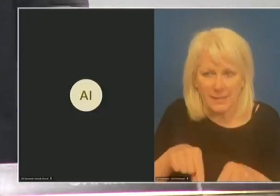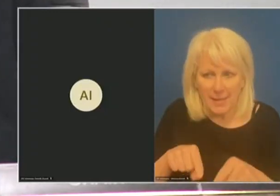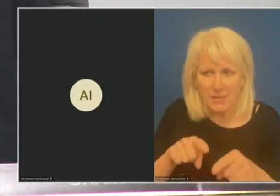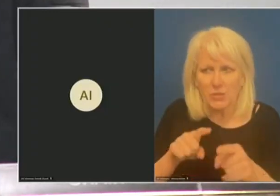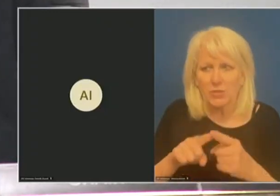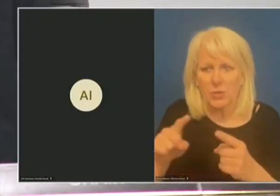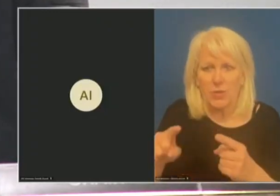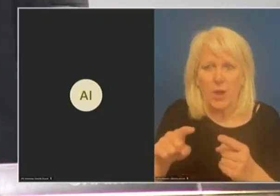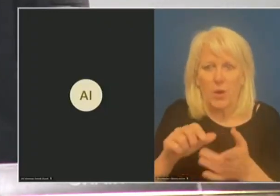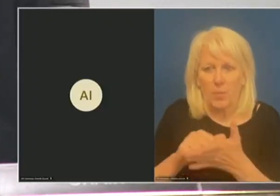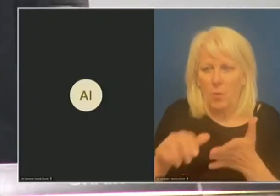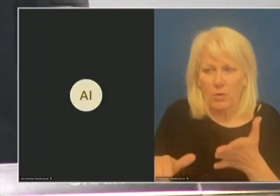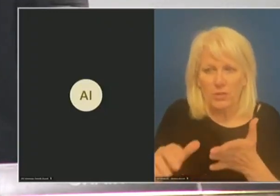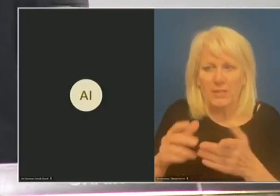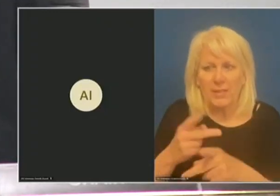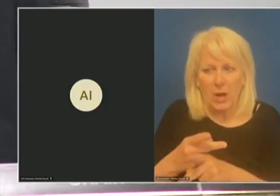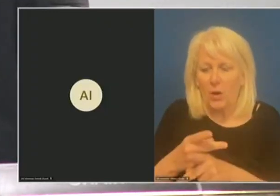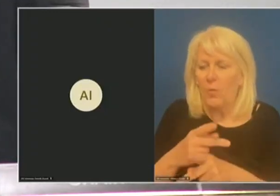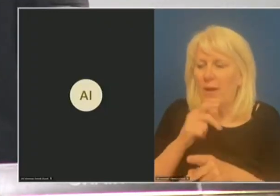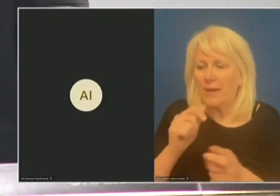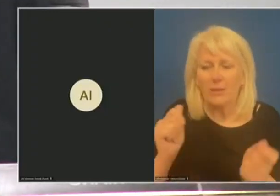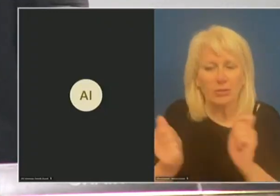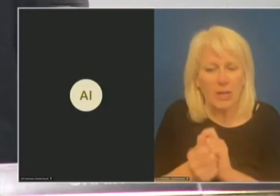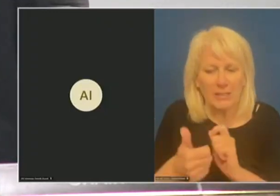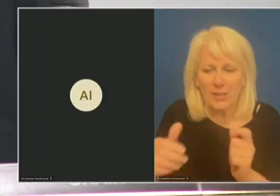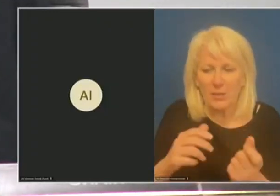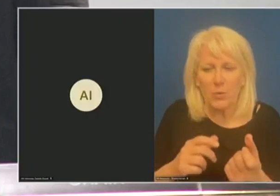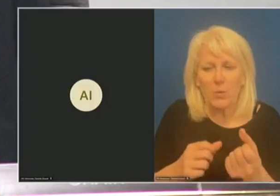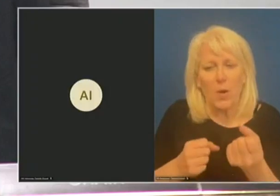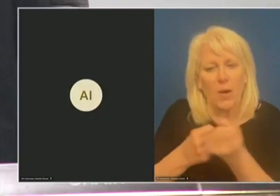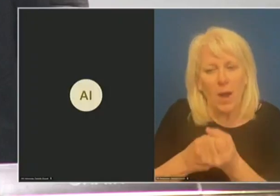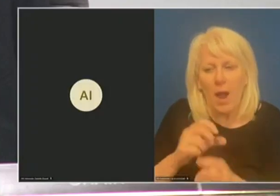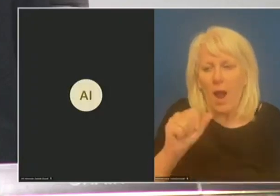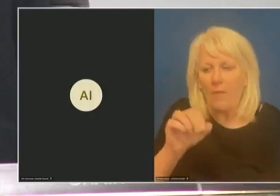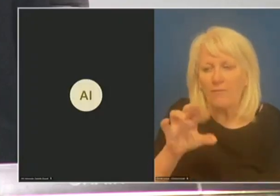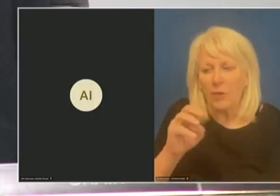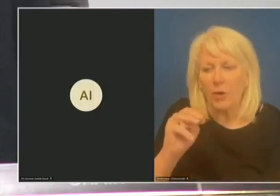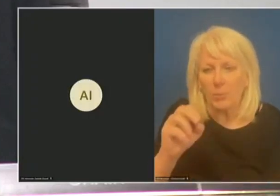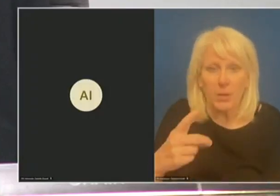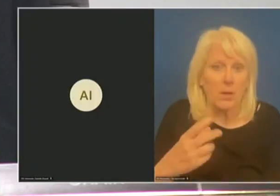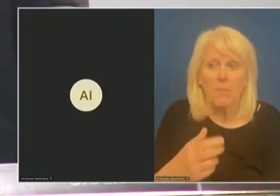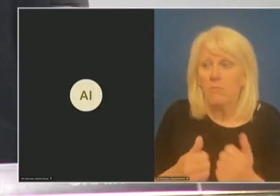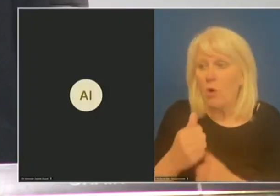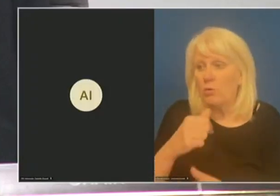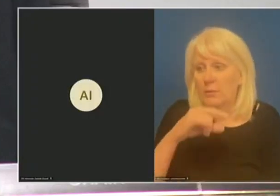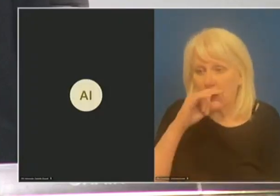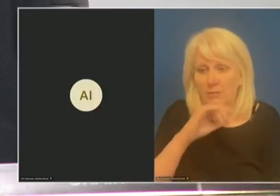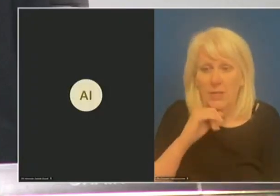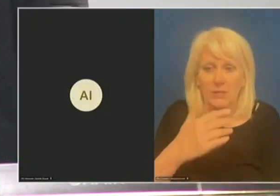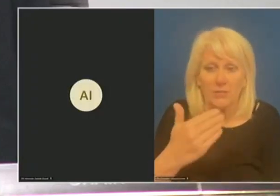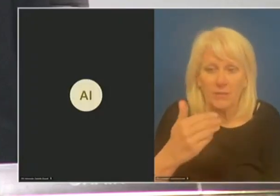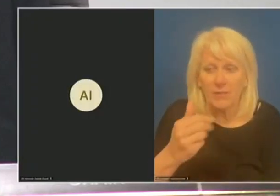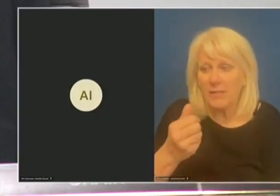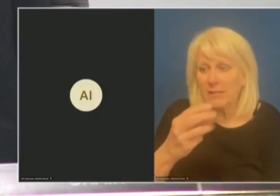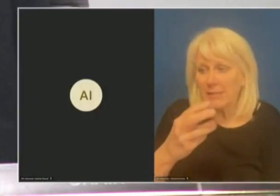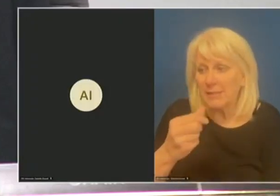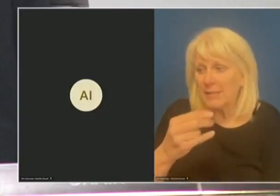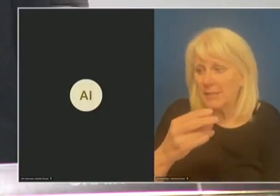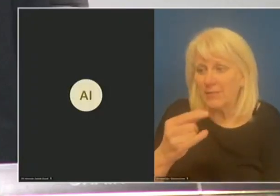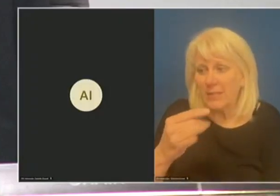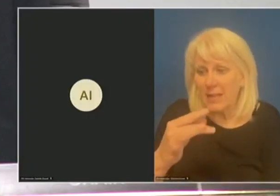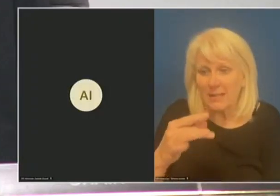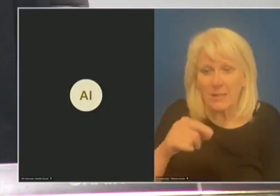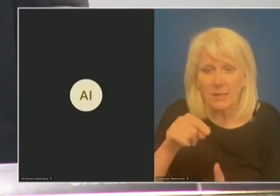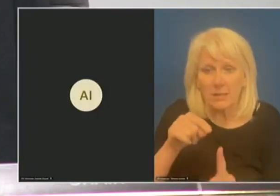changed anything. And I want to say to you, the vast majority of 15, 16, 17, 18-year-olds